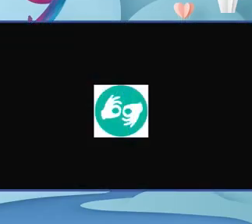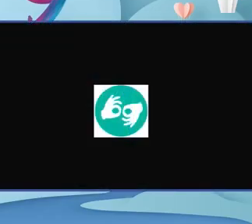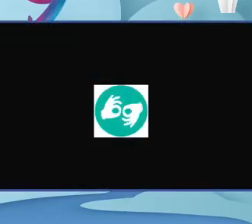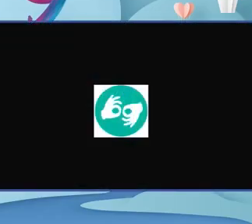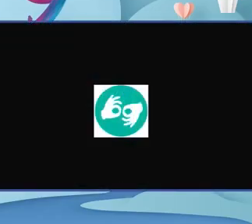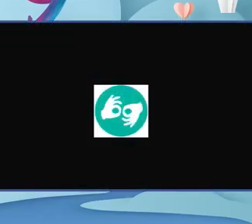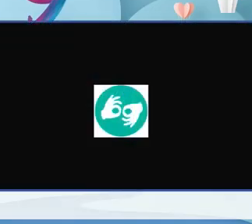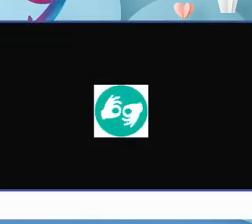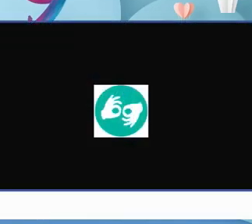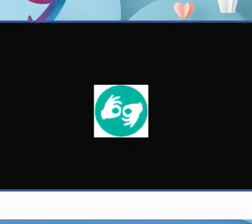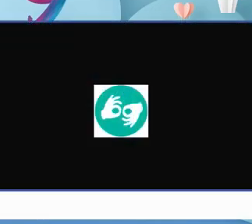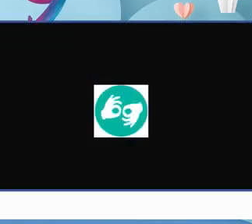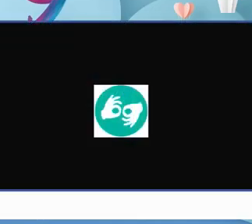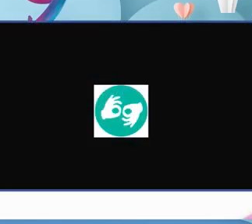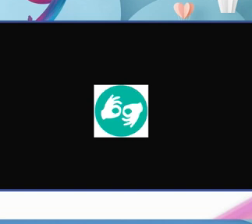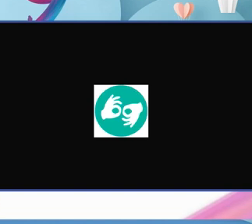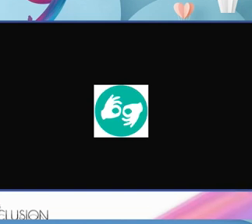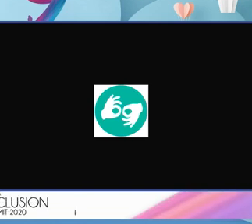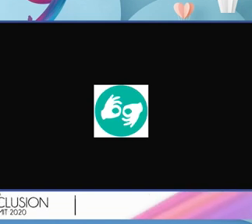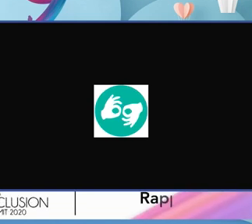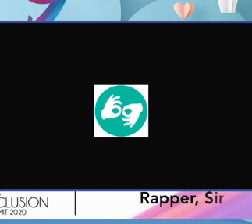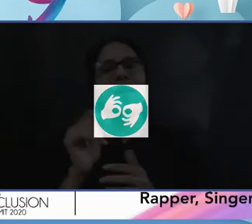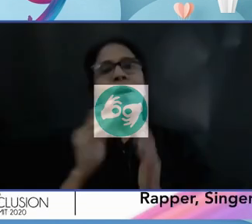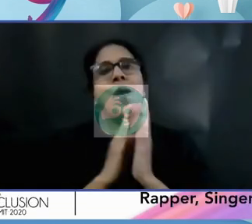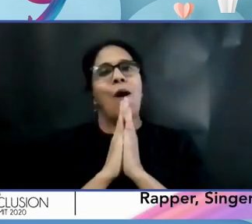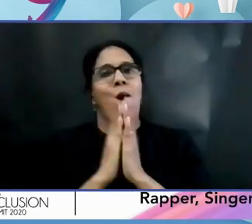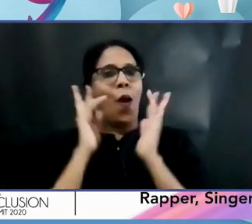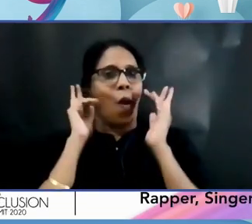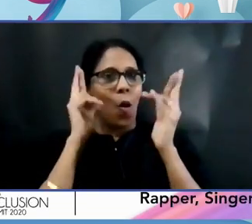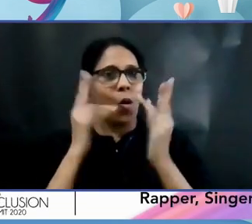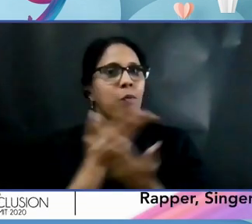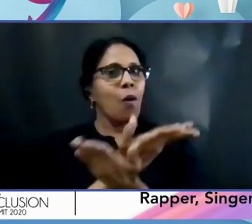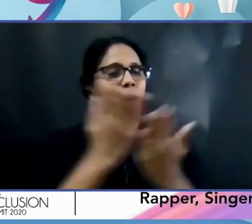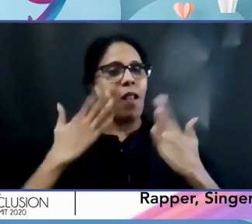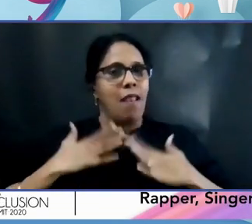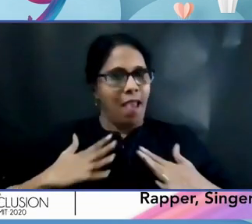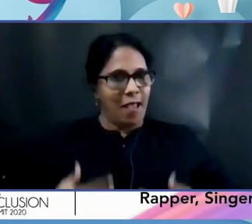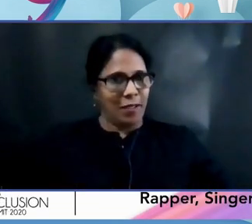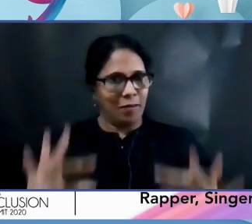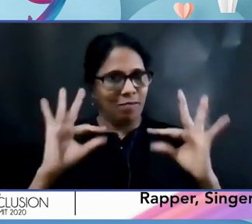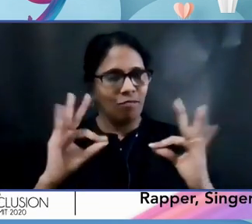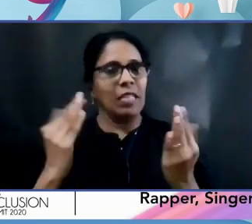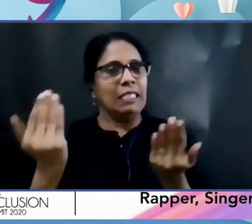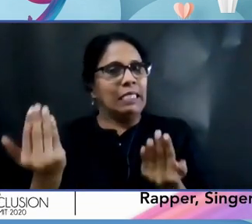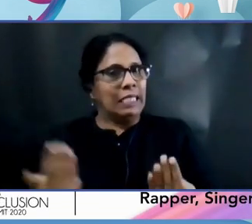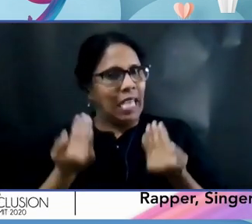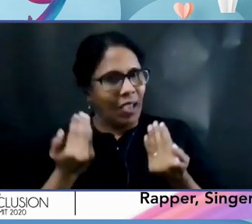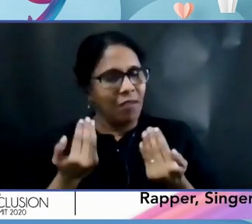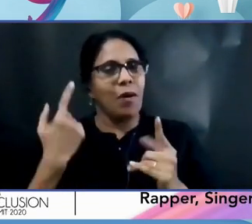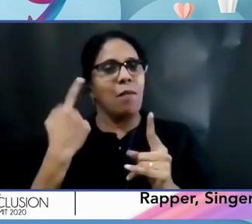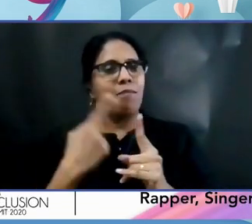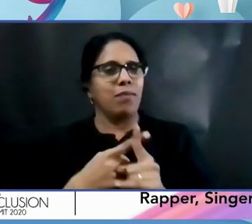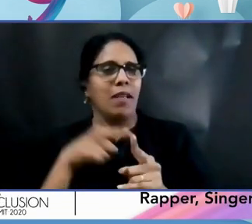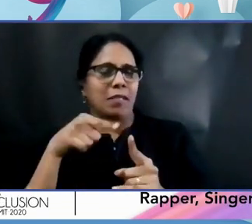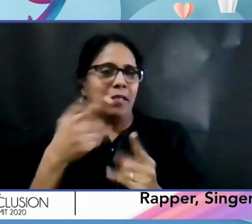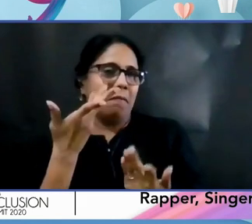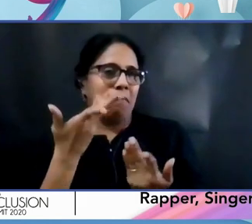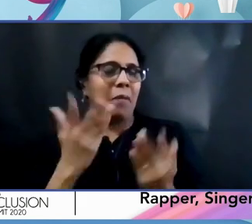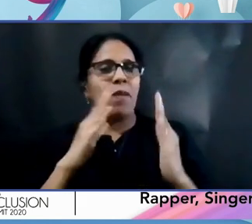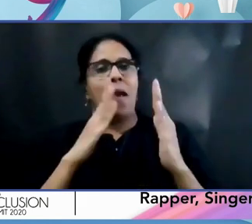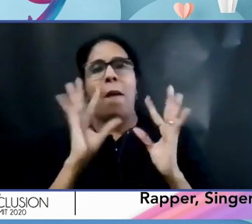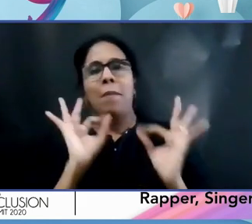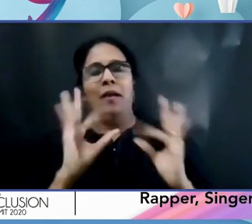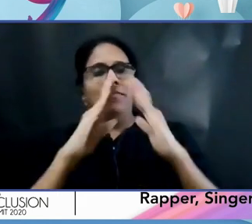Hello everyone. I pray you all are healthy, safe, and in the best case, at home